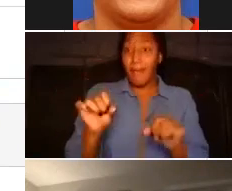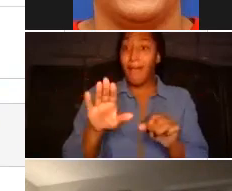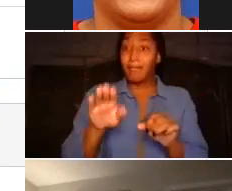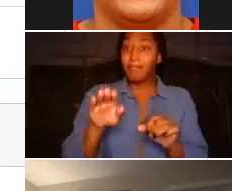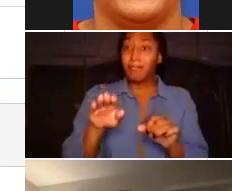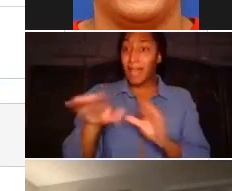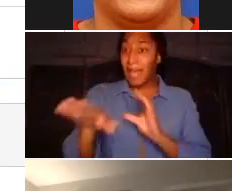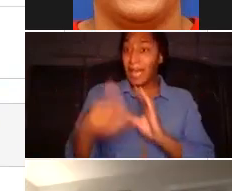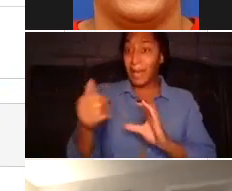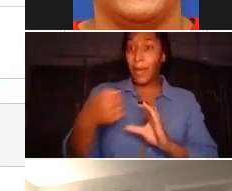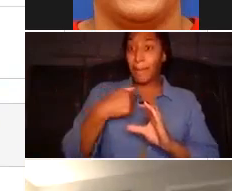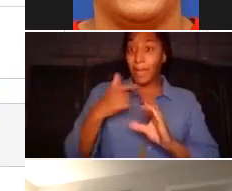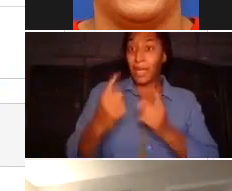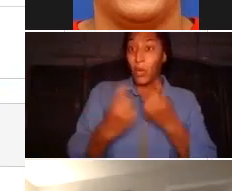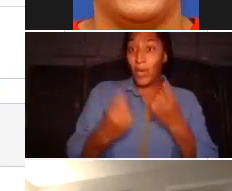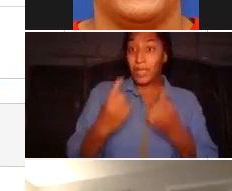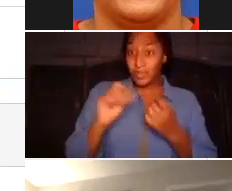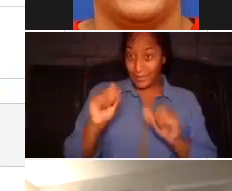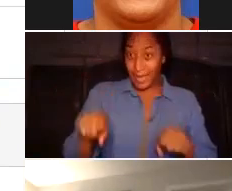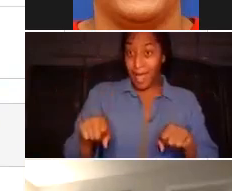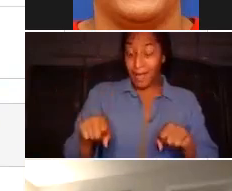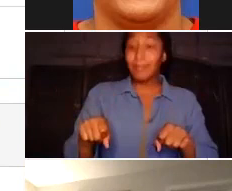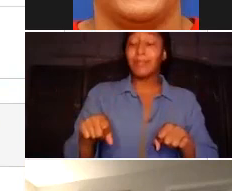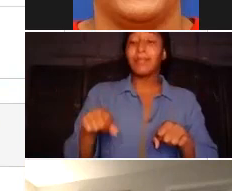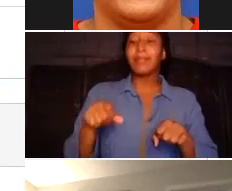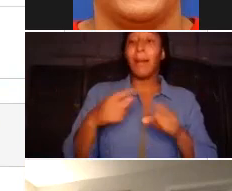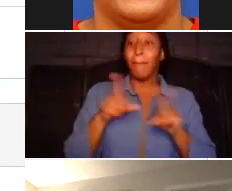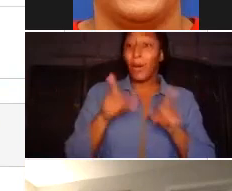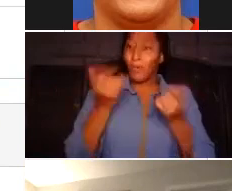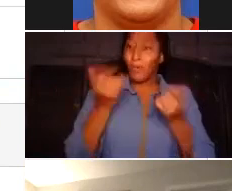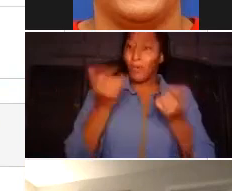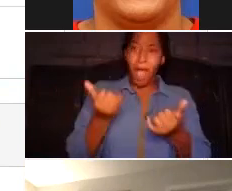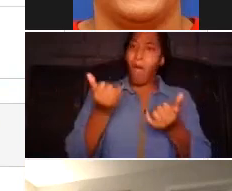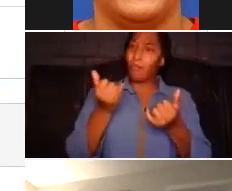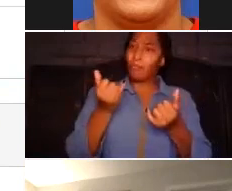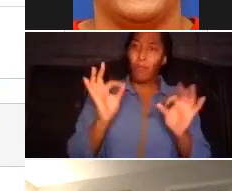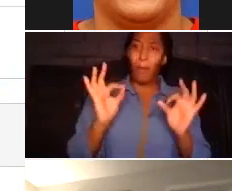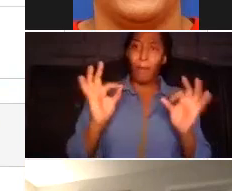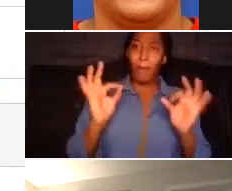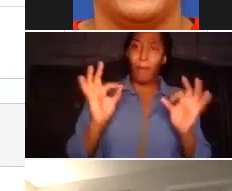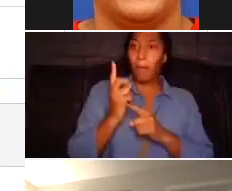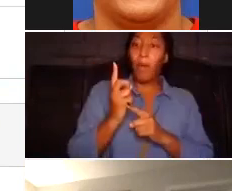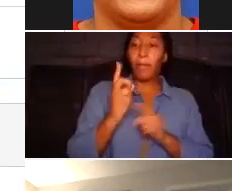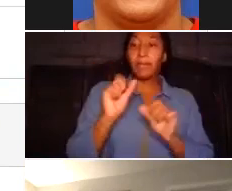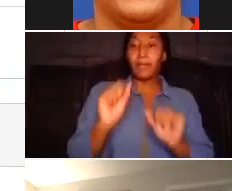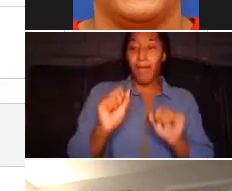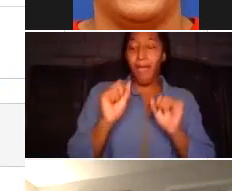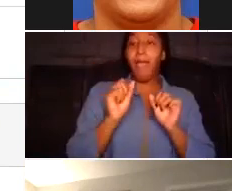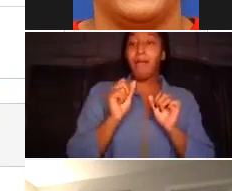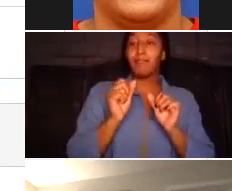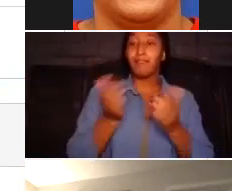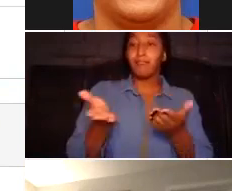however you choose to communicate with me. But let's save this for Wednesday. That